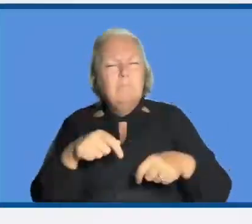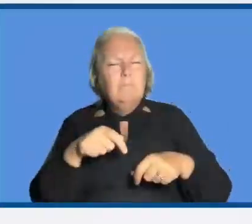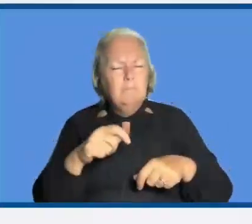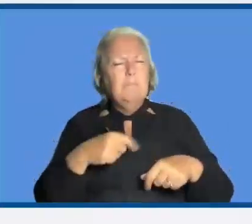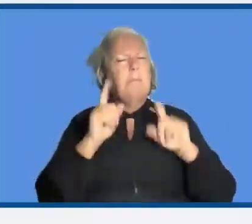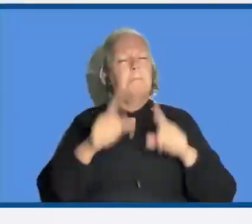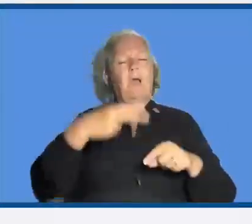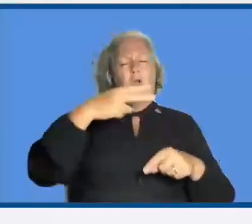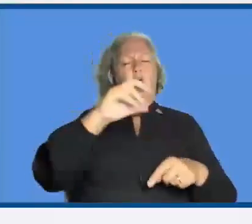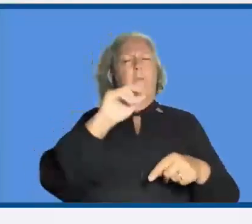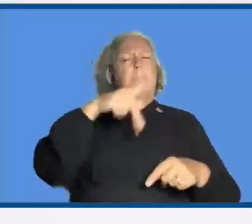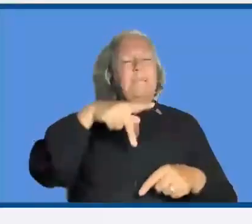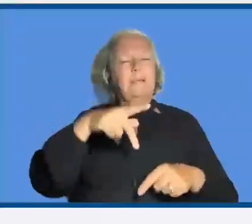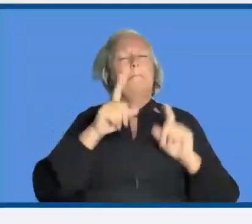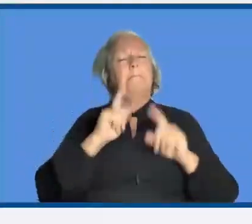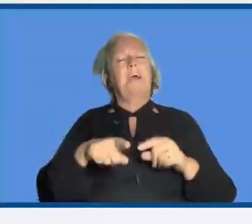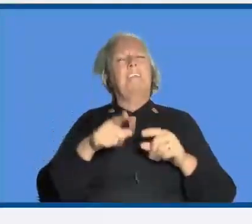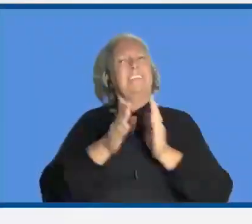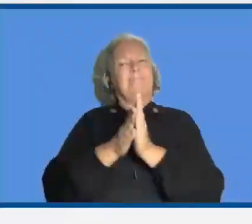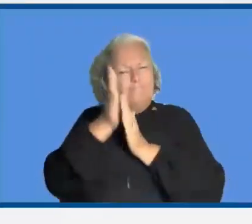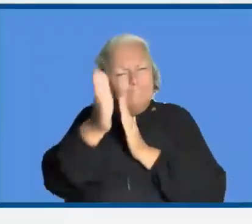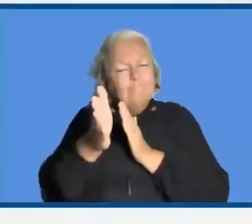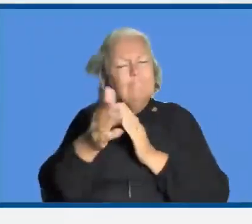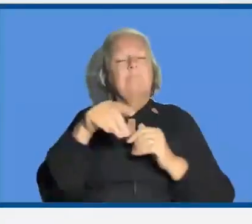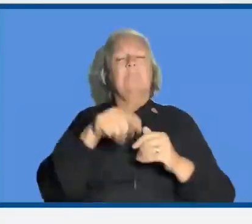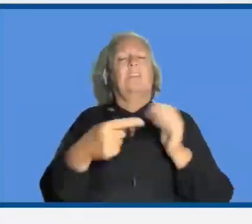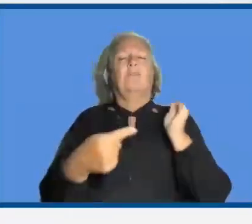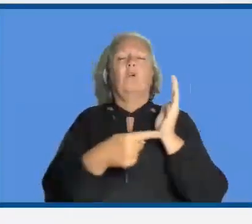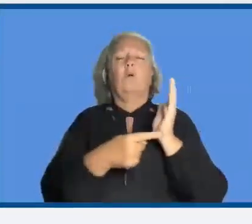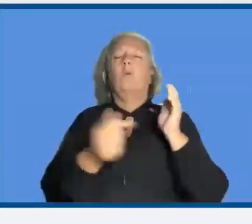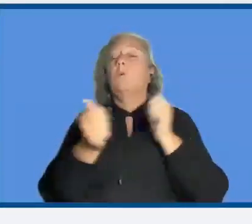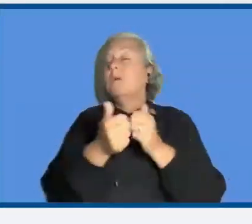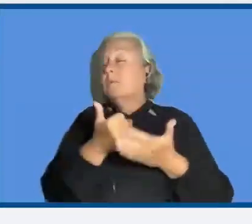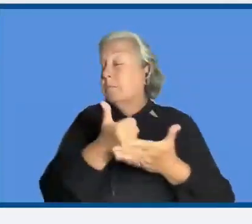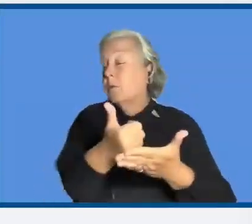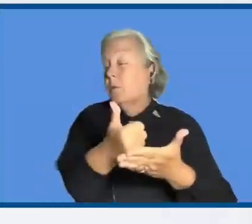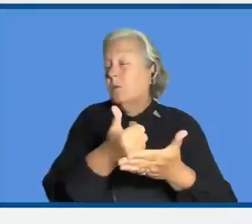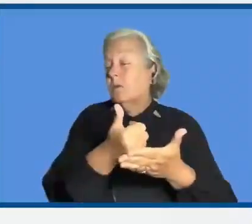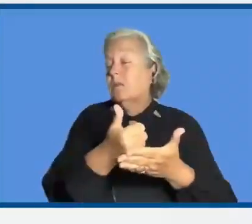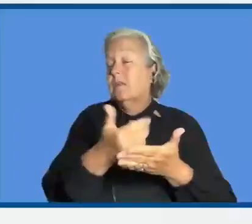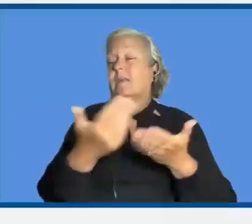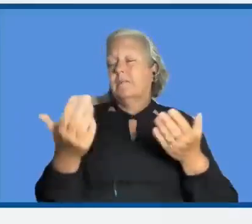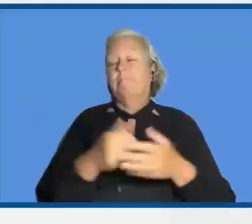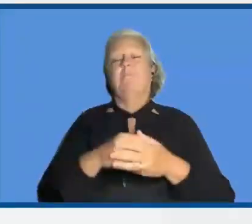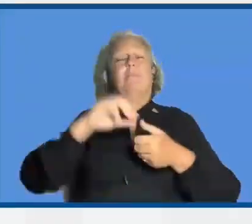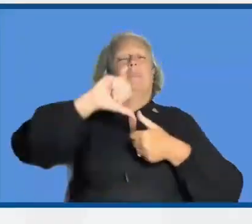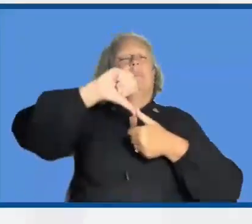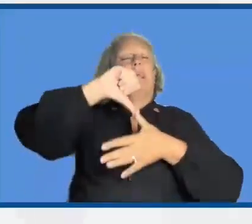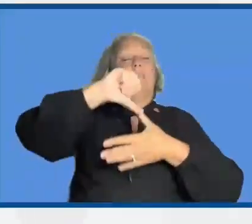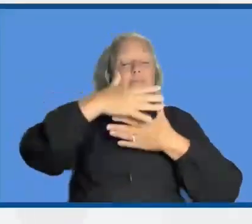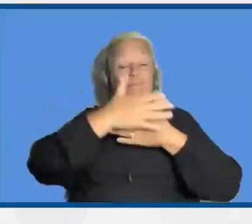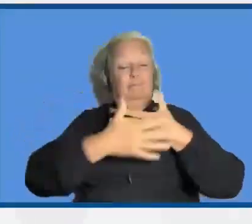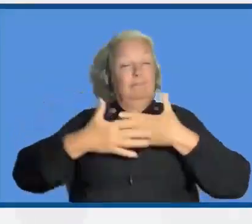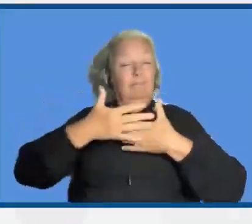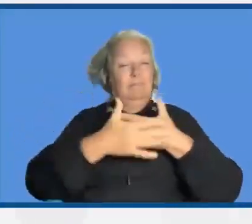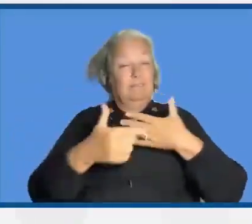leap in technology, but with support. This means Latin America, I believe, and